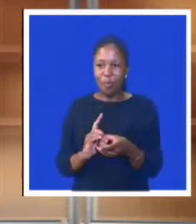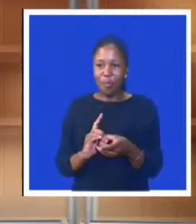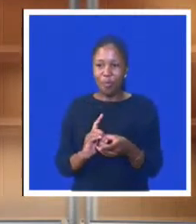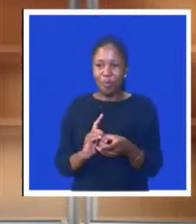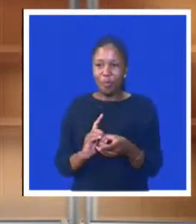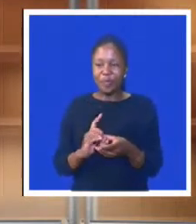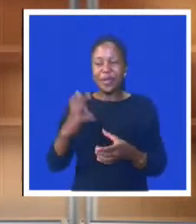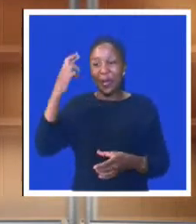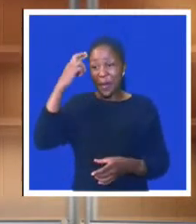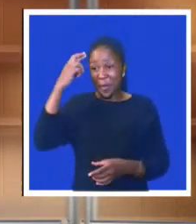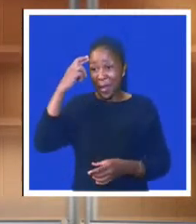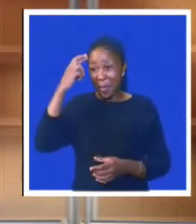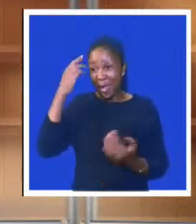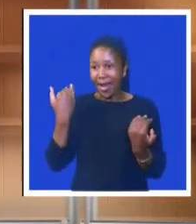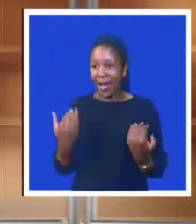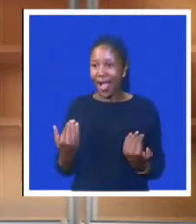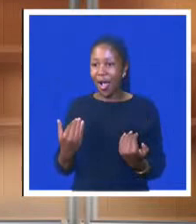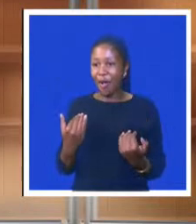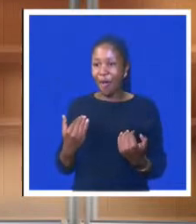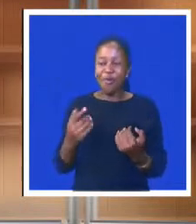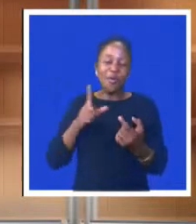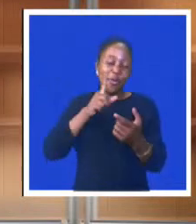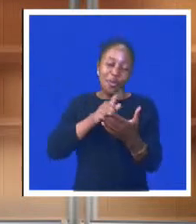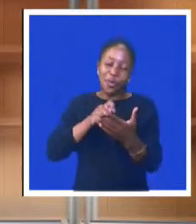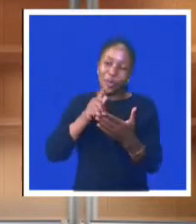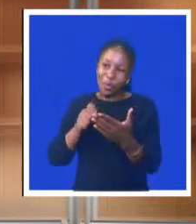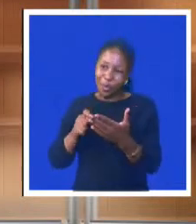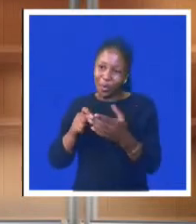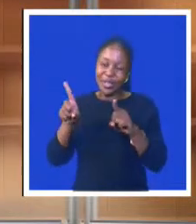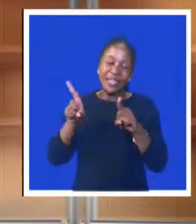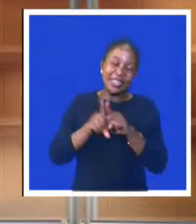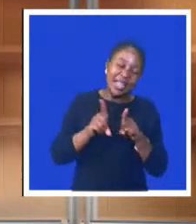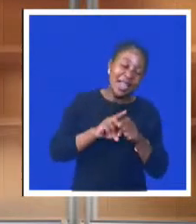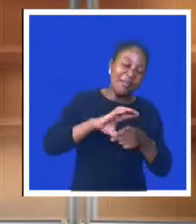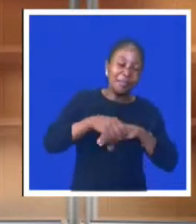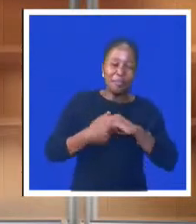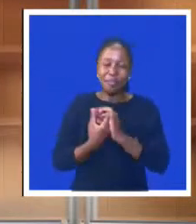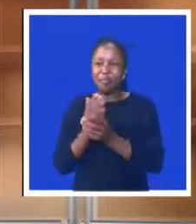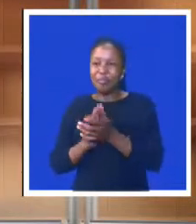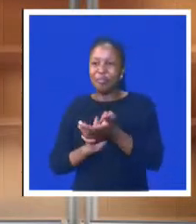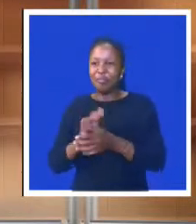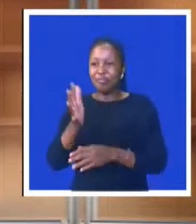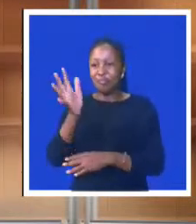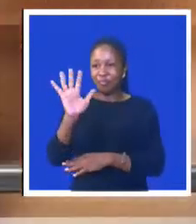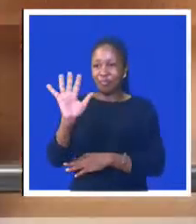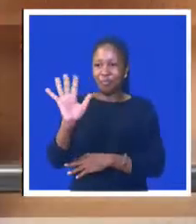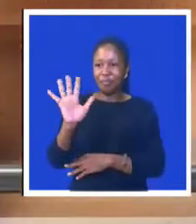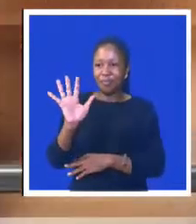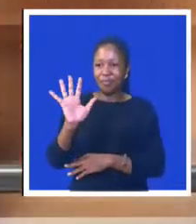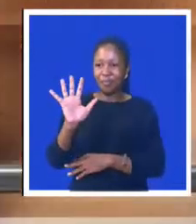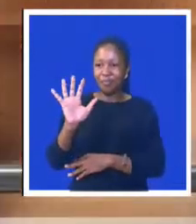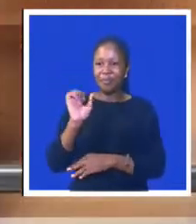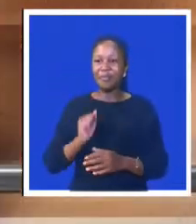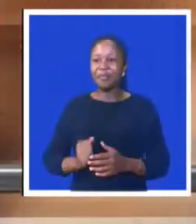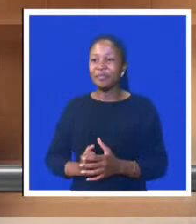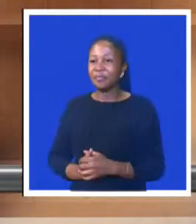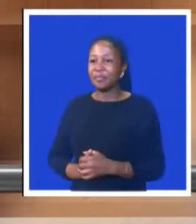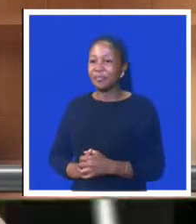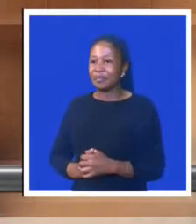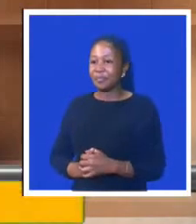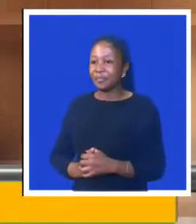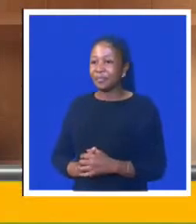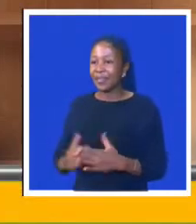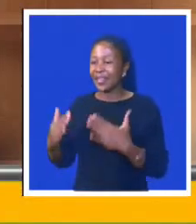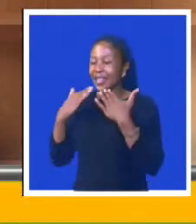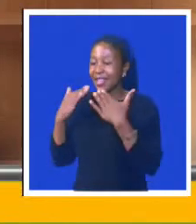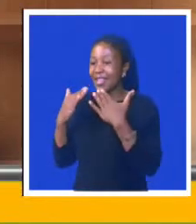to sanitize and or to wash your hands with soap and water. Goodbye. Thank you very much, sir. That was a